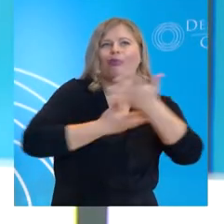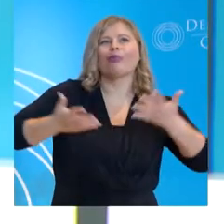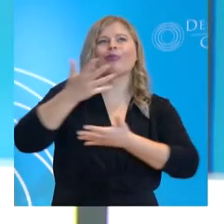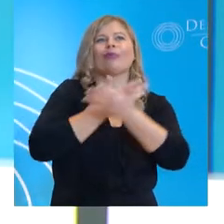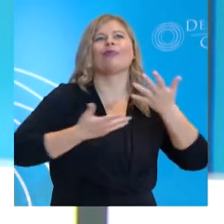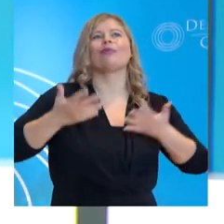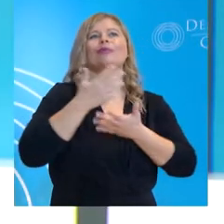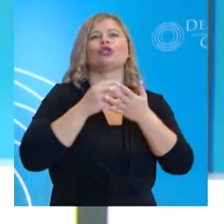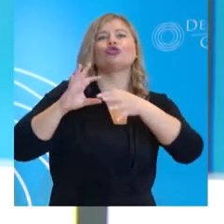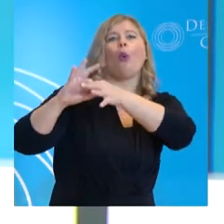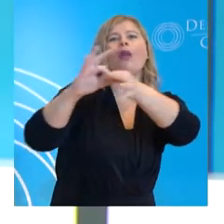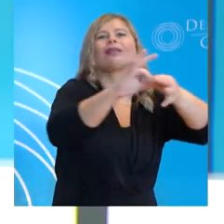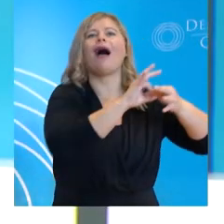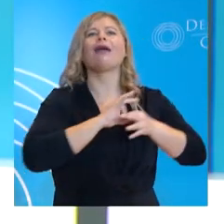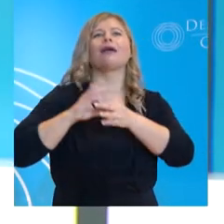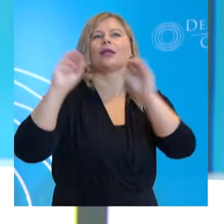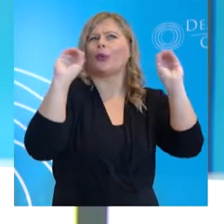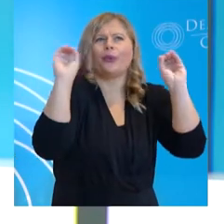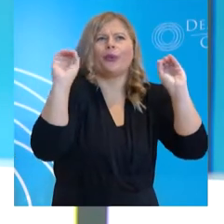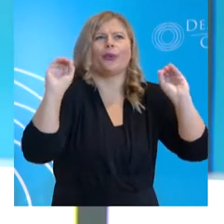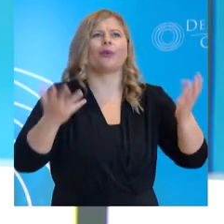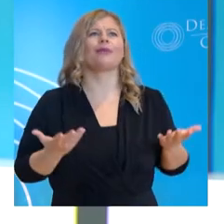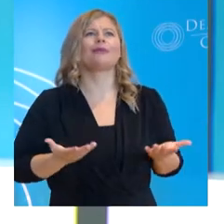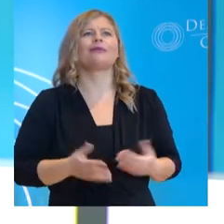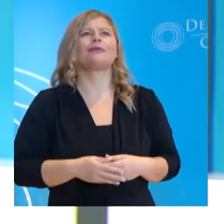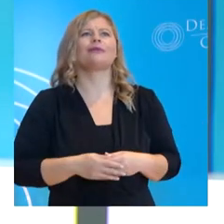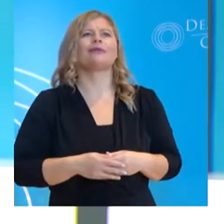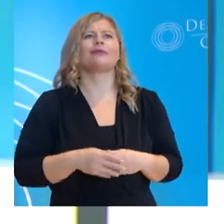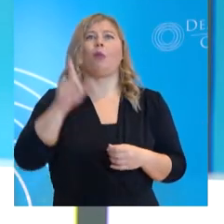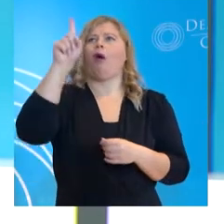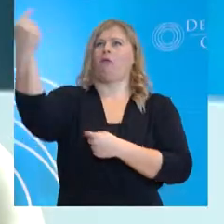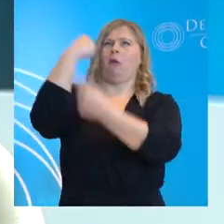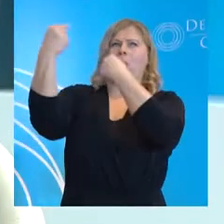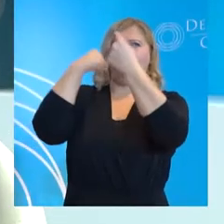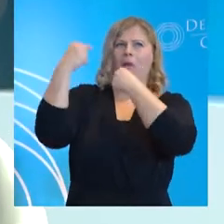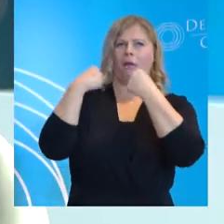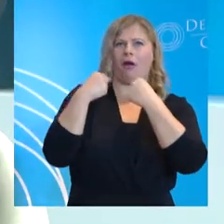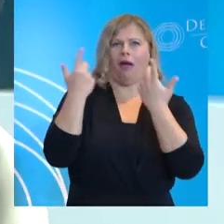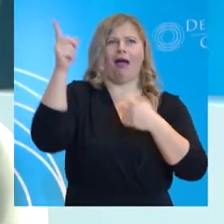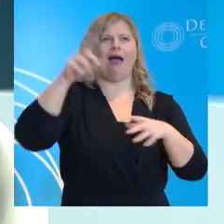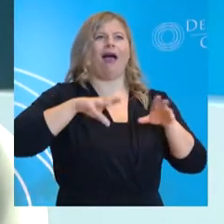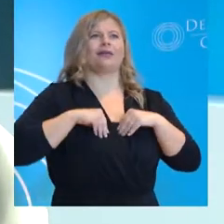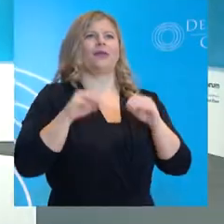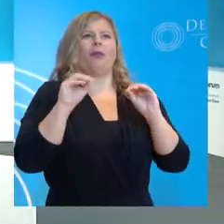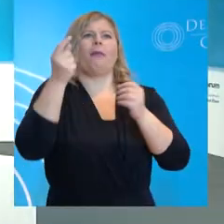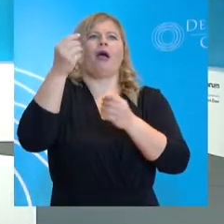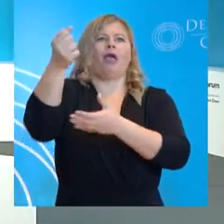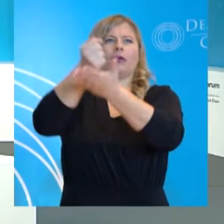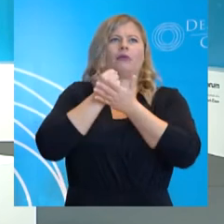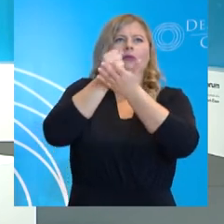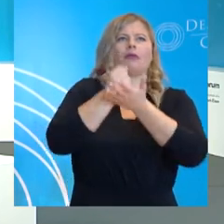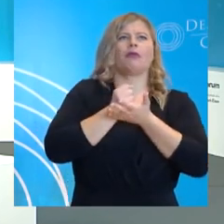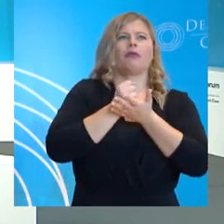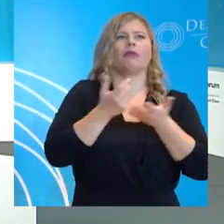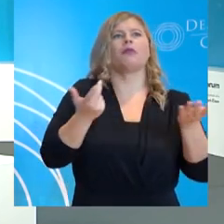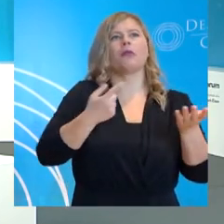burden on frontline states. And this is unfair. This is not just a question of money. Right. Of course we receive money by Europe to build